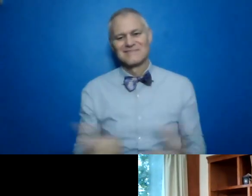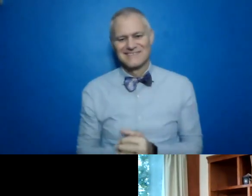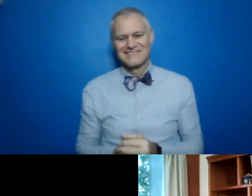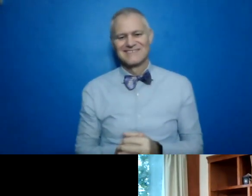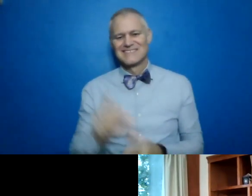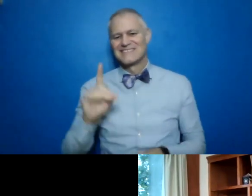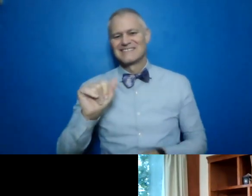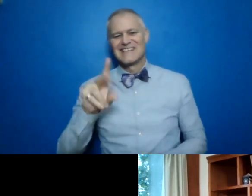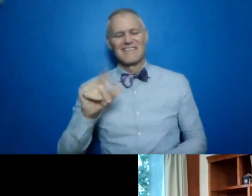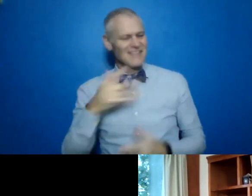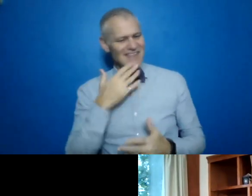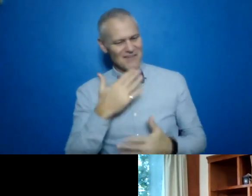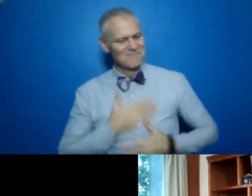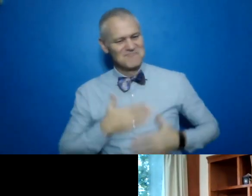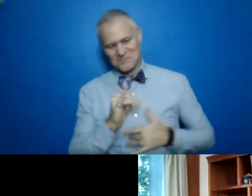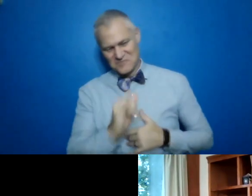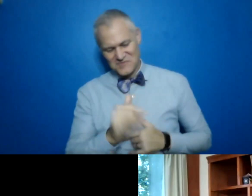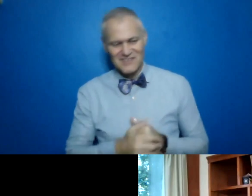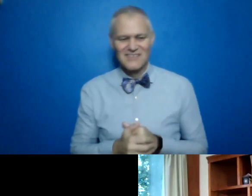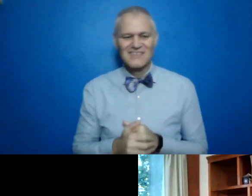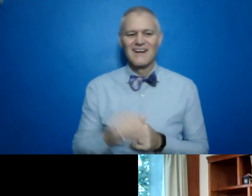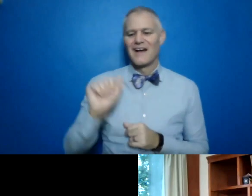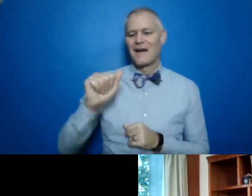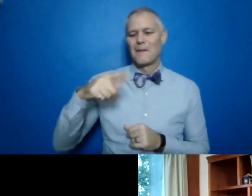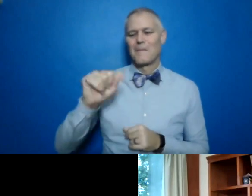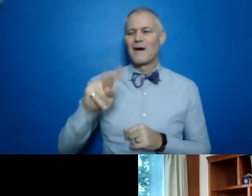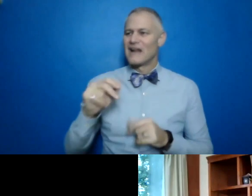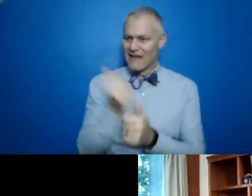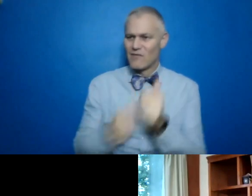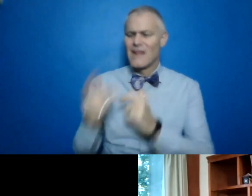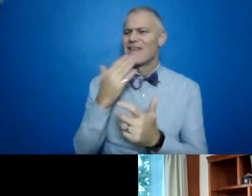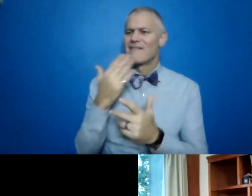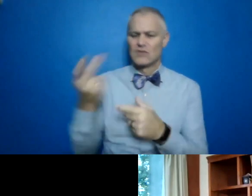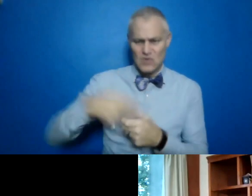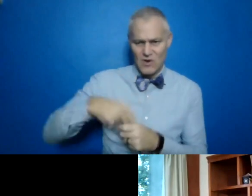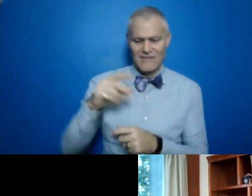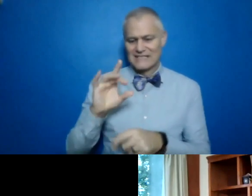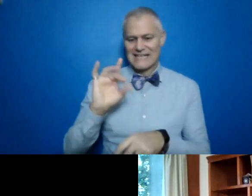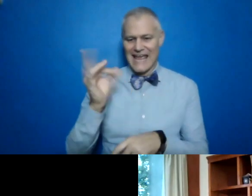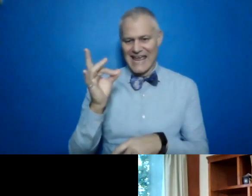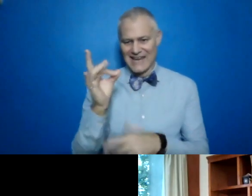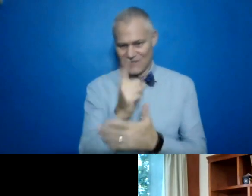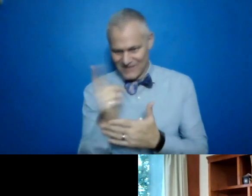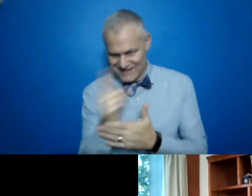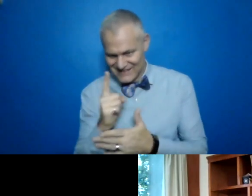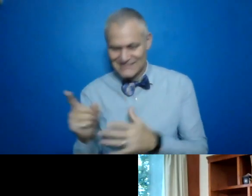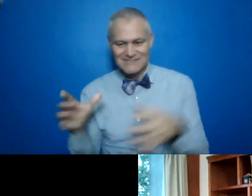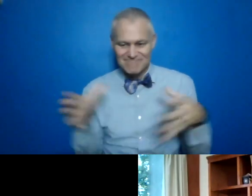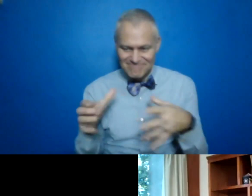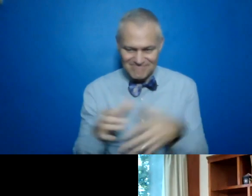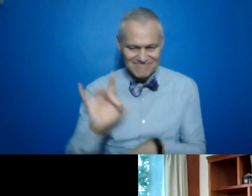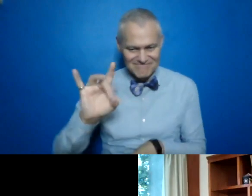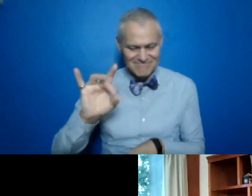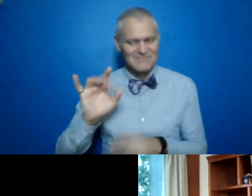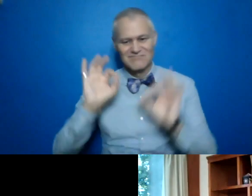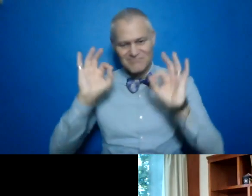it. Good. And to everyone, thank you so much for joining us for these 8 sessions. It's been really great. I